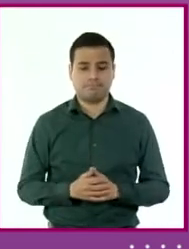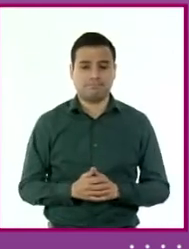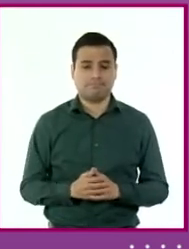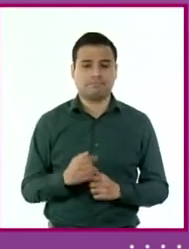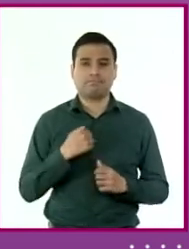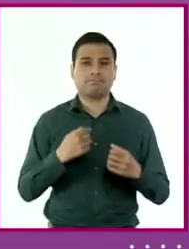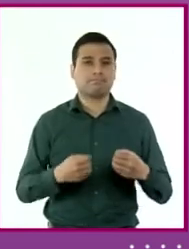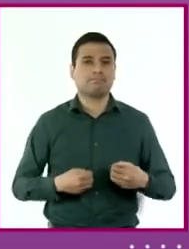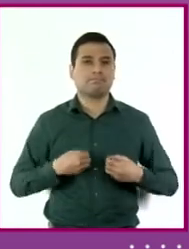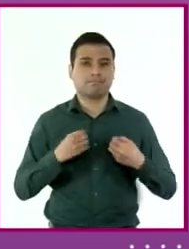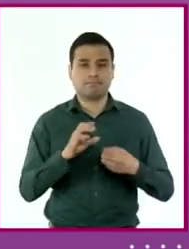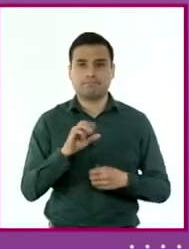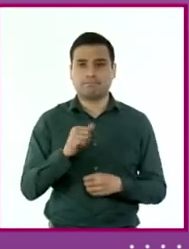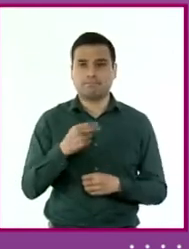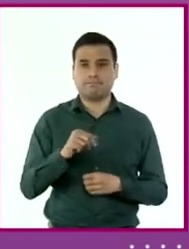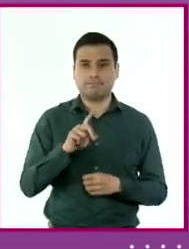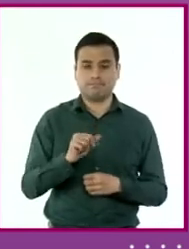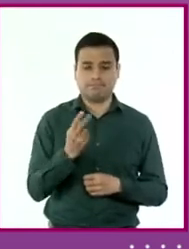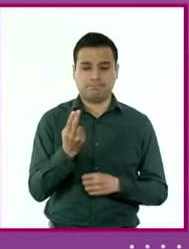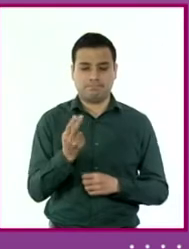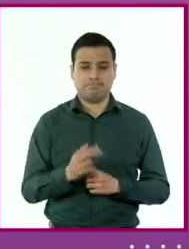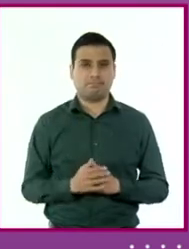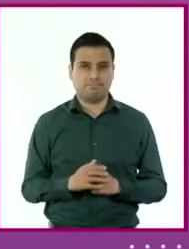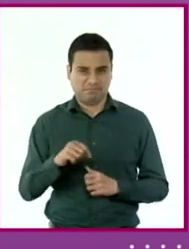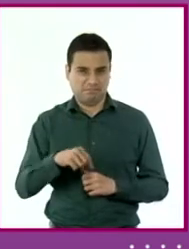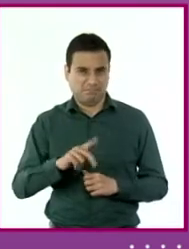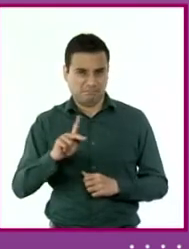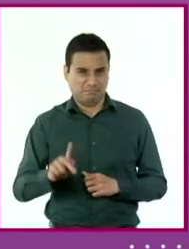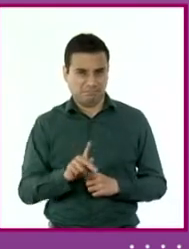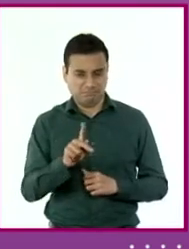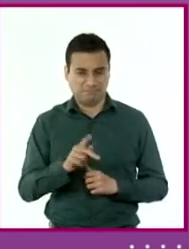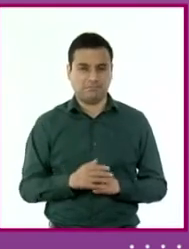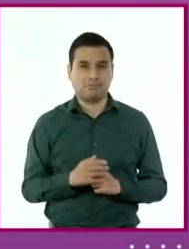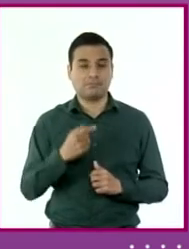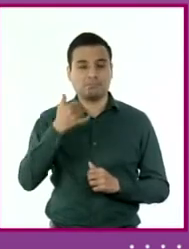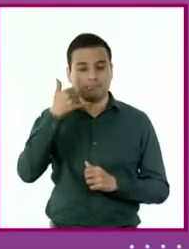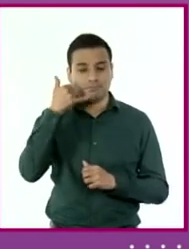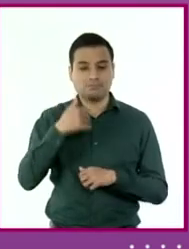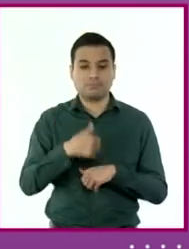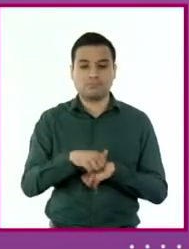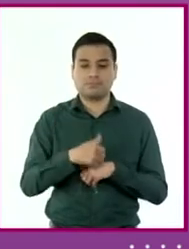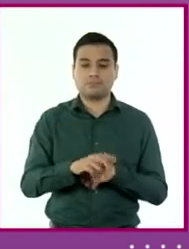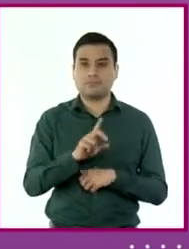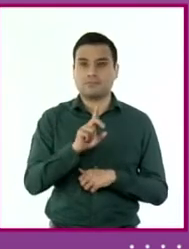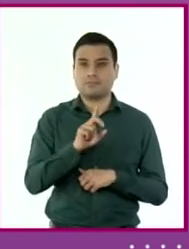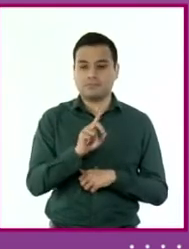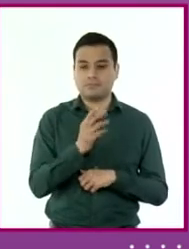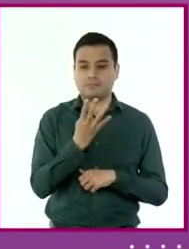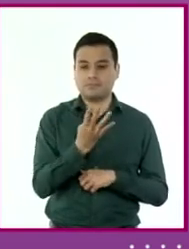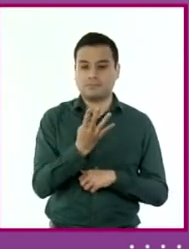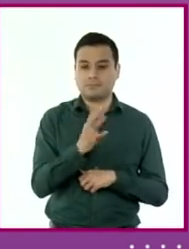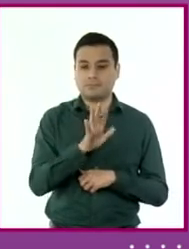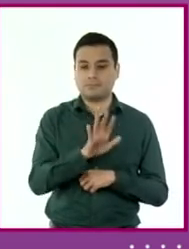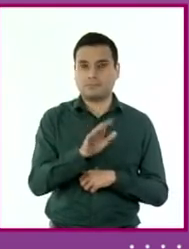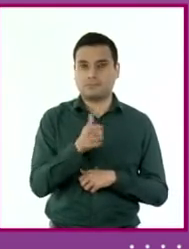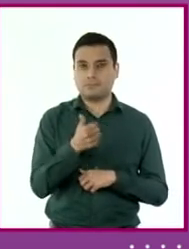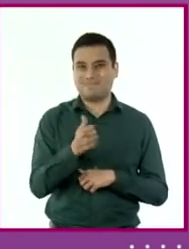live in Cañada 25. Here, in Simol. My telephone number is